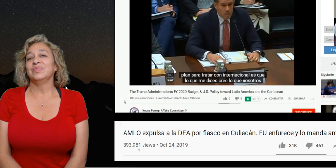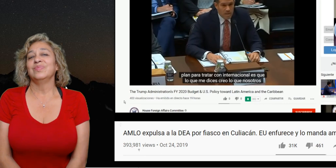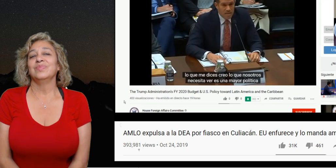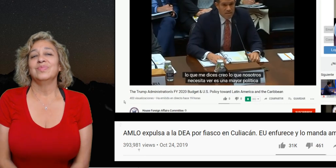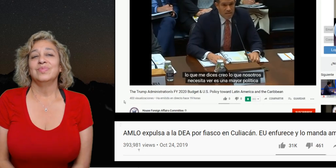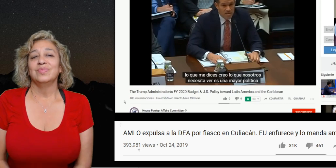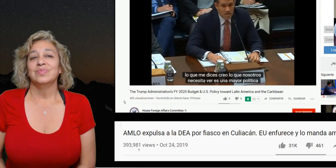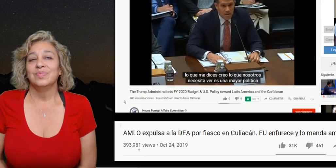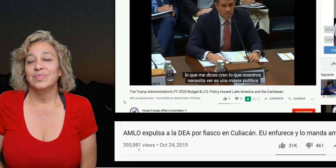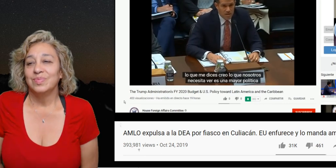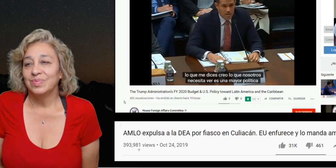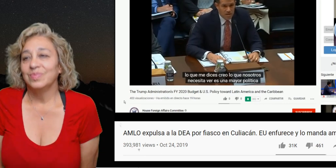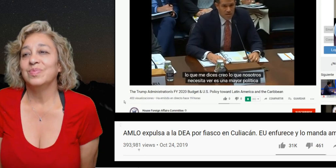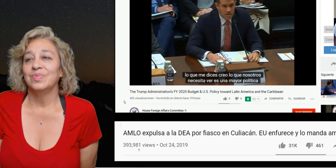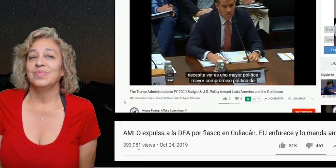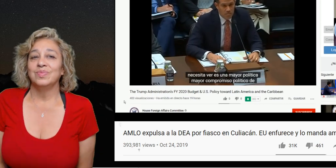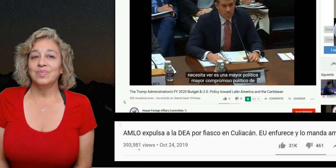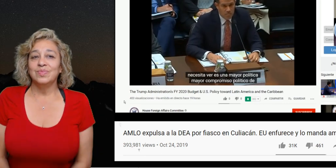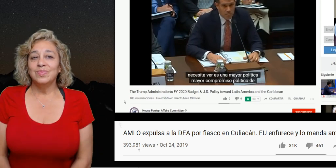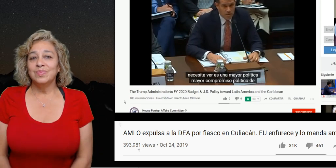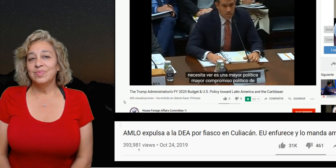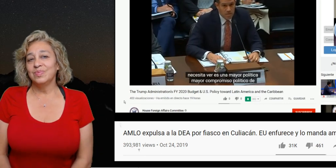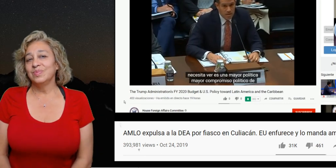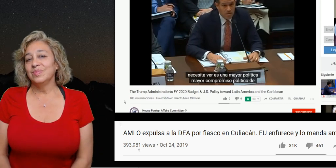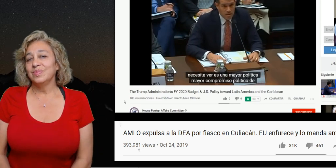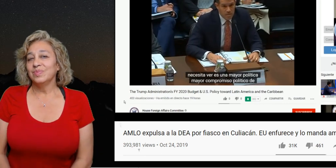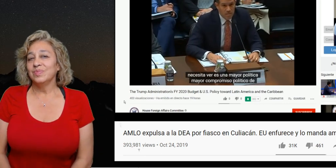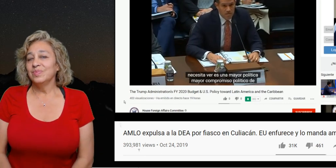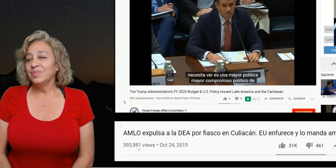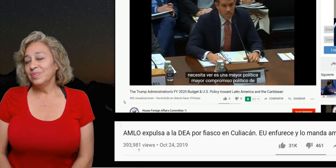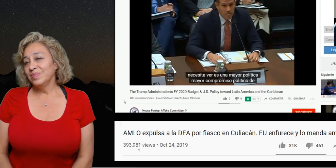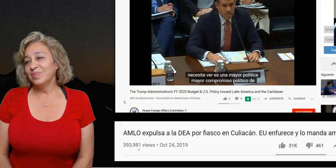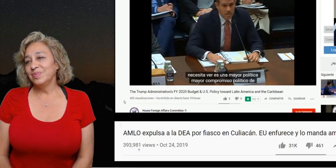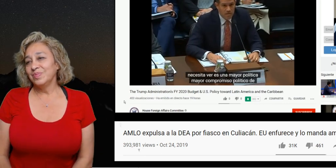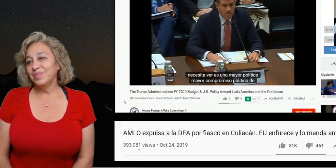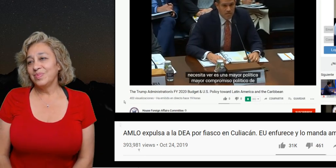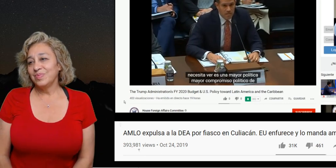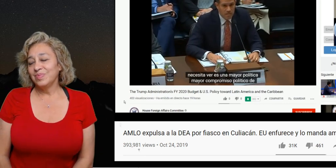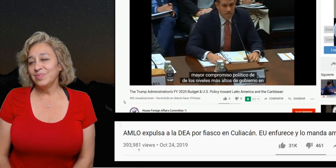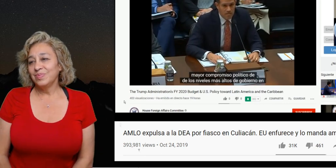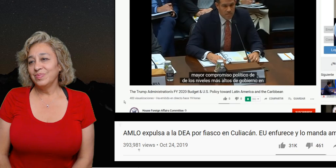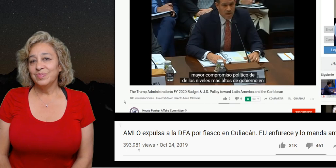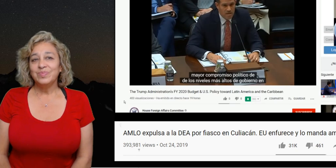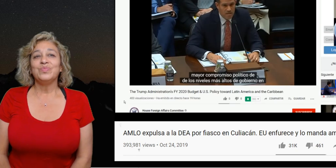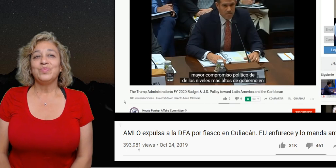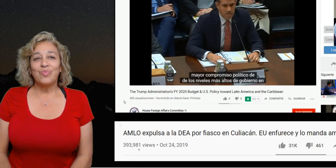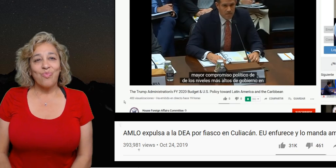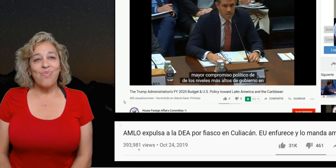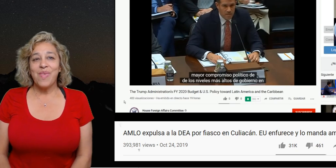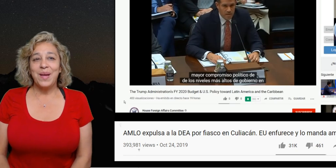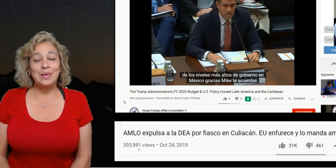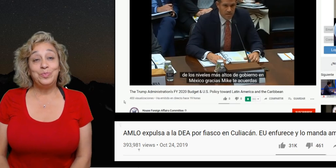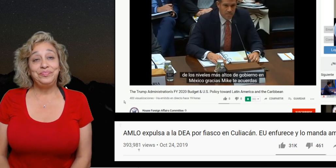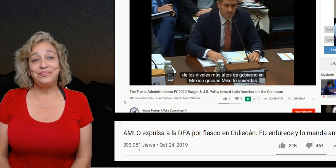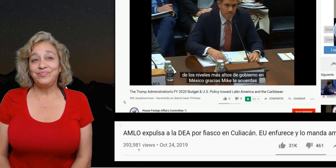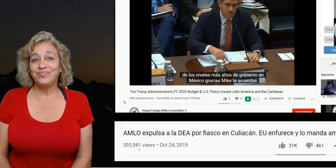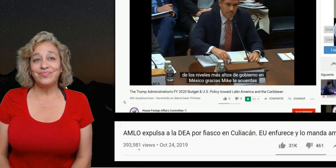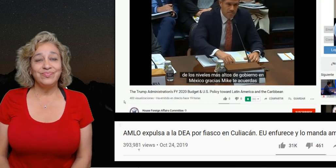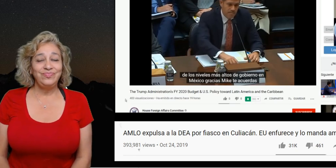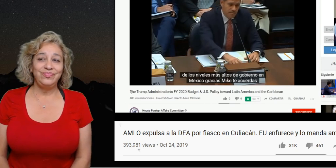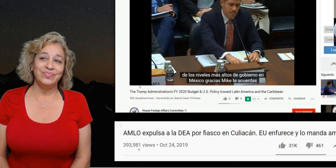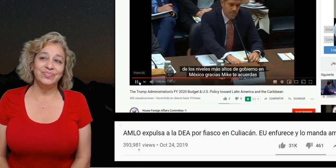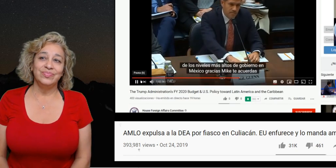I think what we need to see is a greater political commitment from the highest levels of government in Mexico.